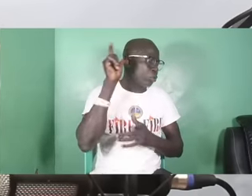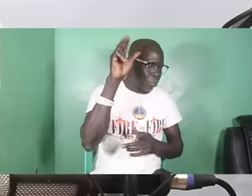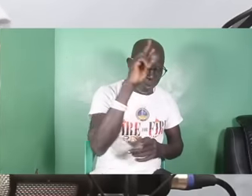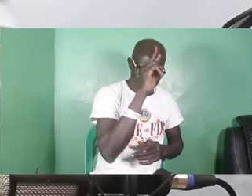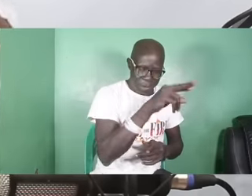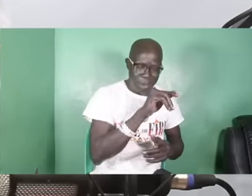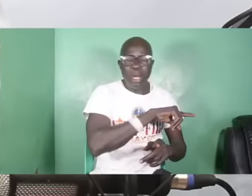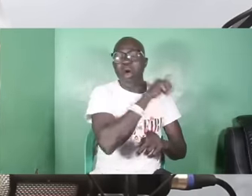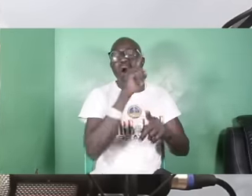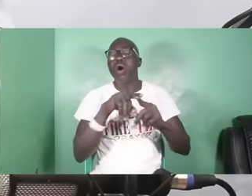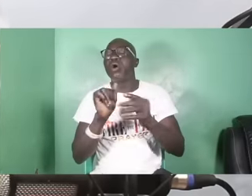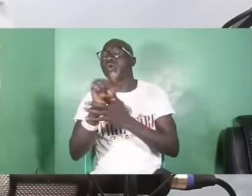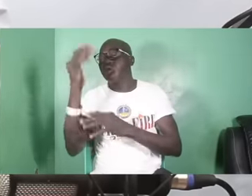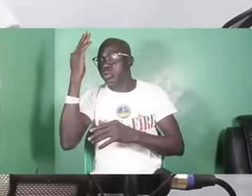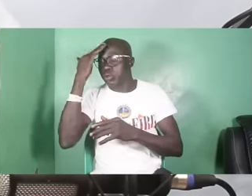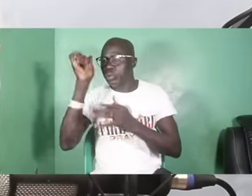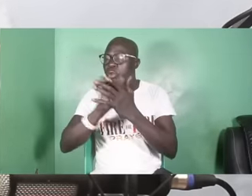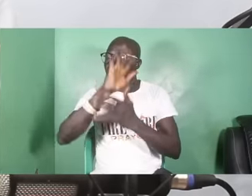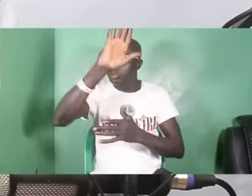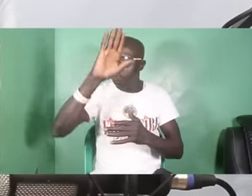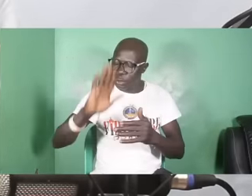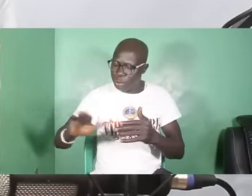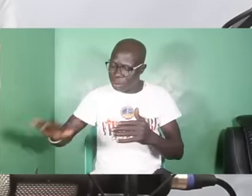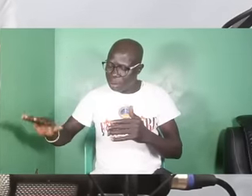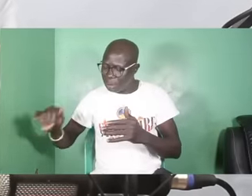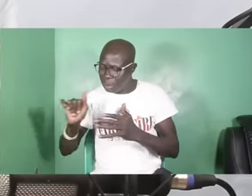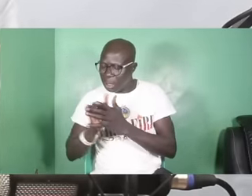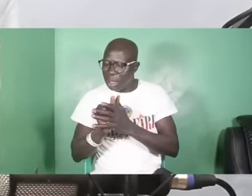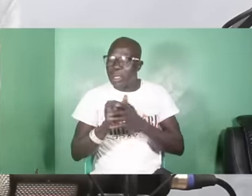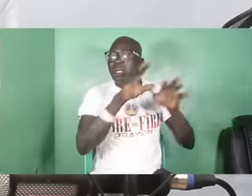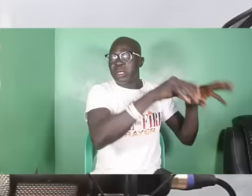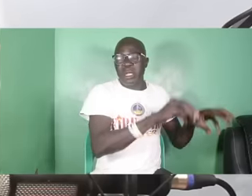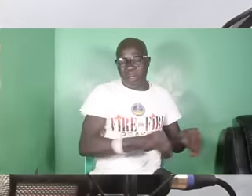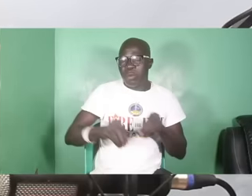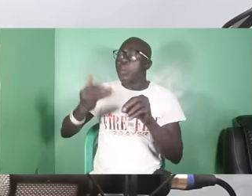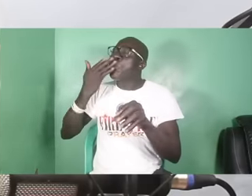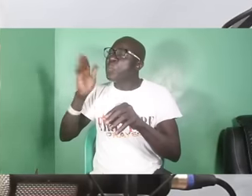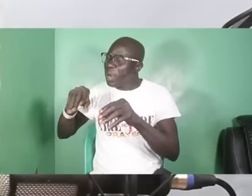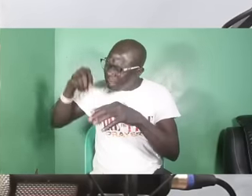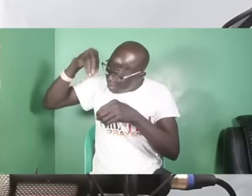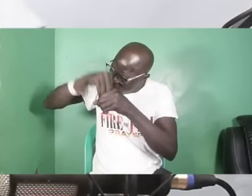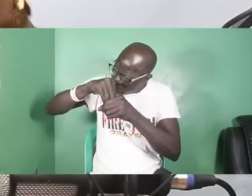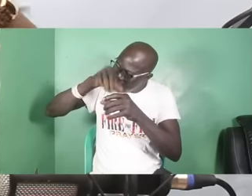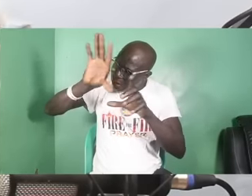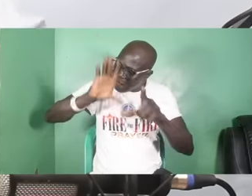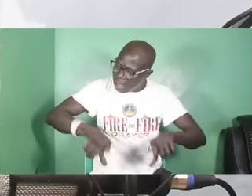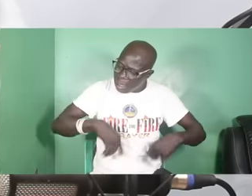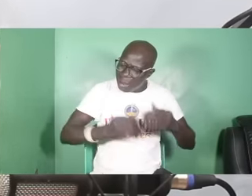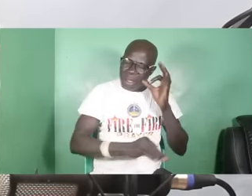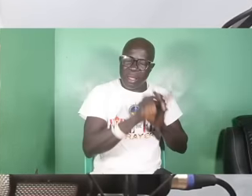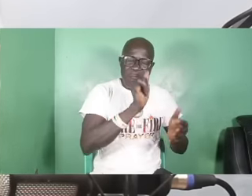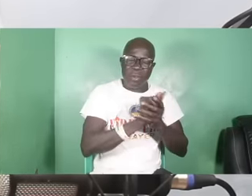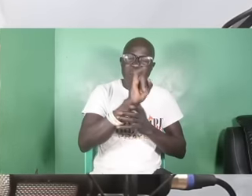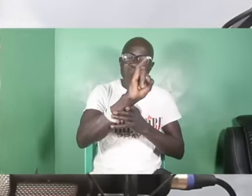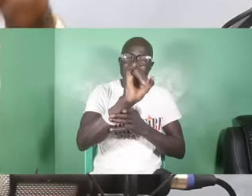this is sir gbogbo ewo to mo pe omo re all of you that know that you want to buy fun irupe kan saye they saw a seed in their life to ba wa ni seyin lo if